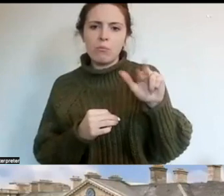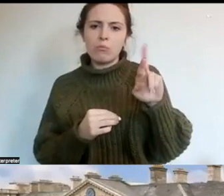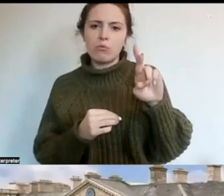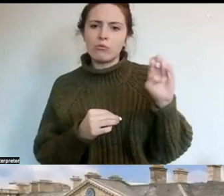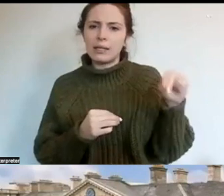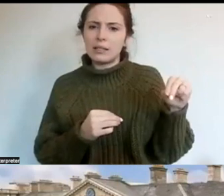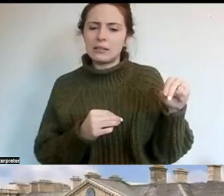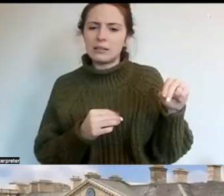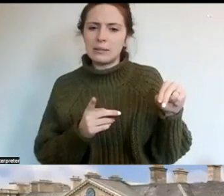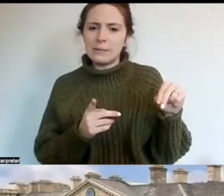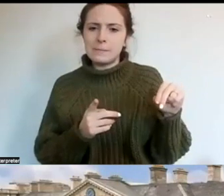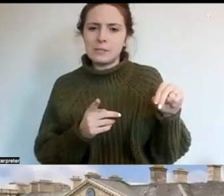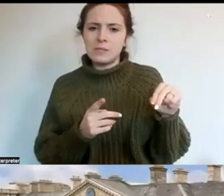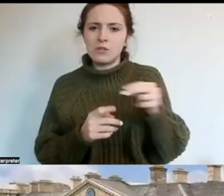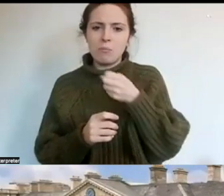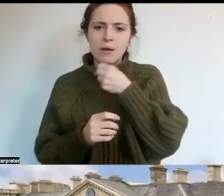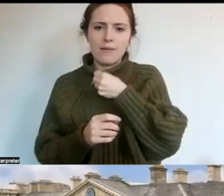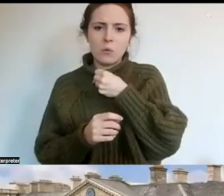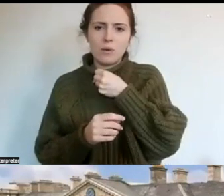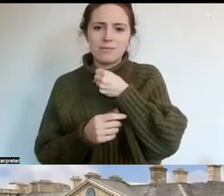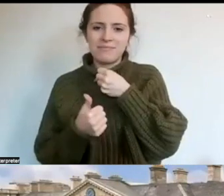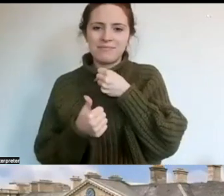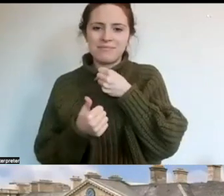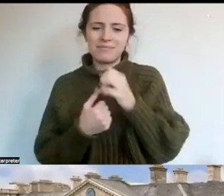Just put yourself off mute, Maureen.